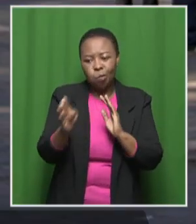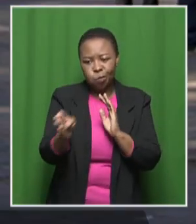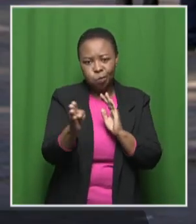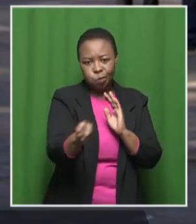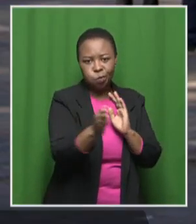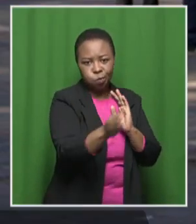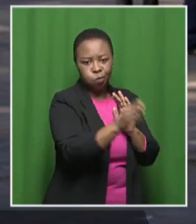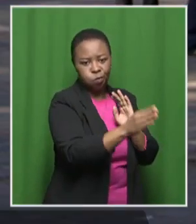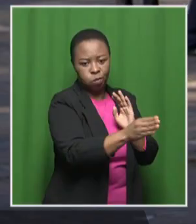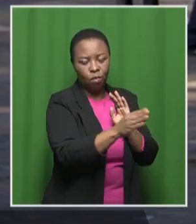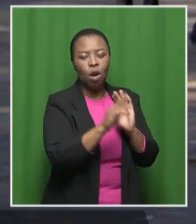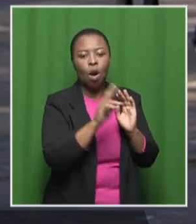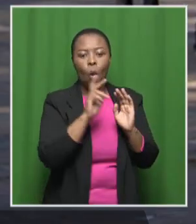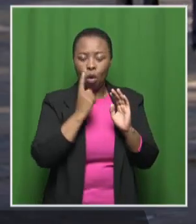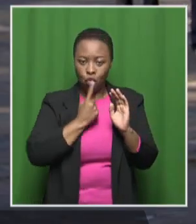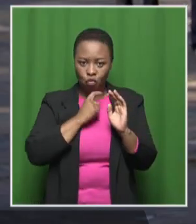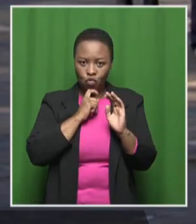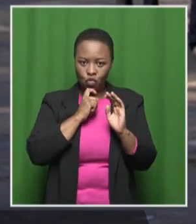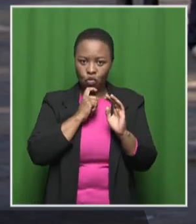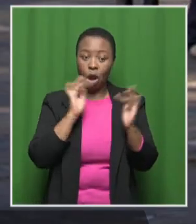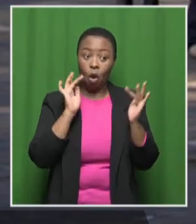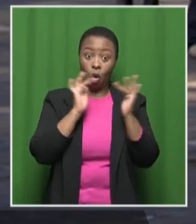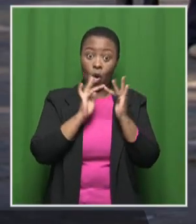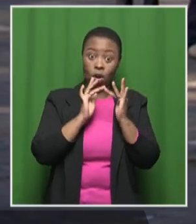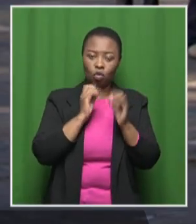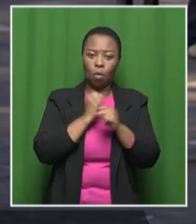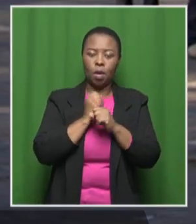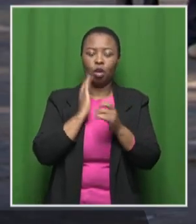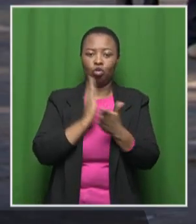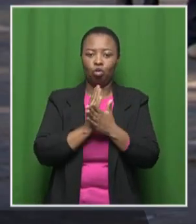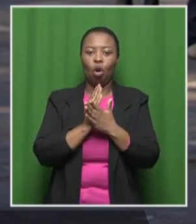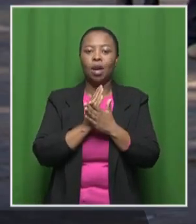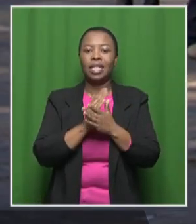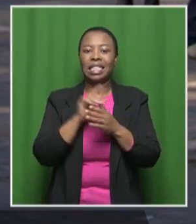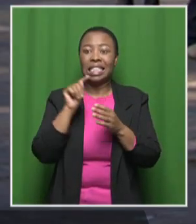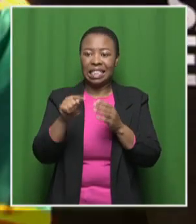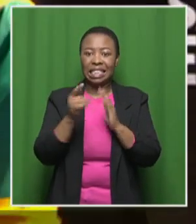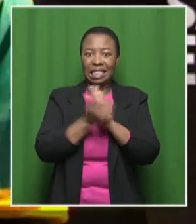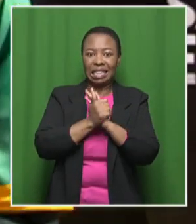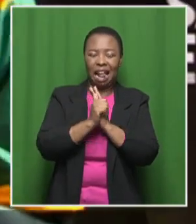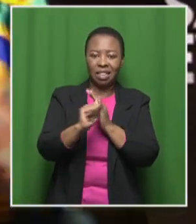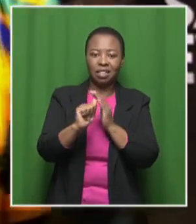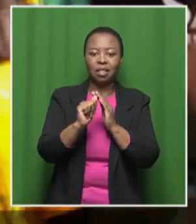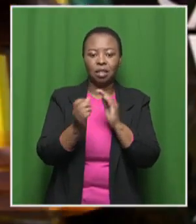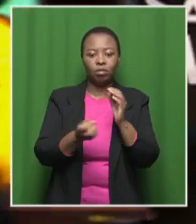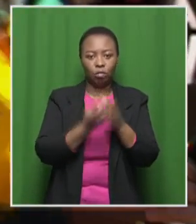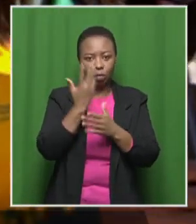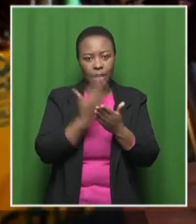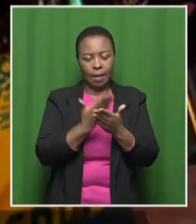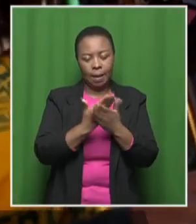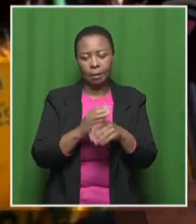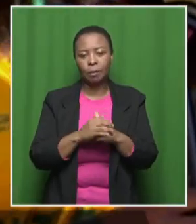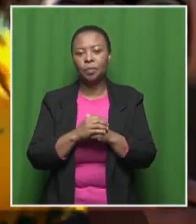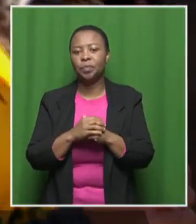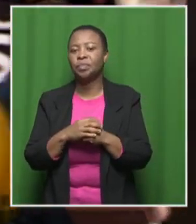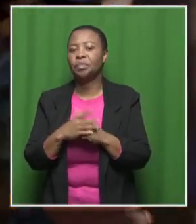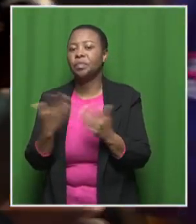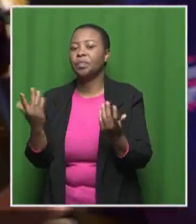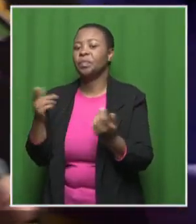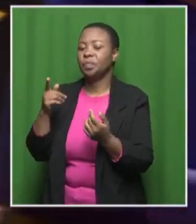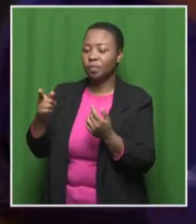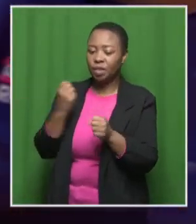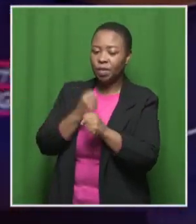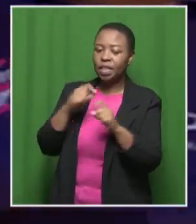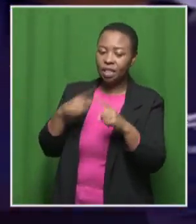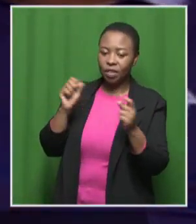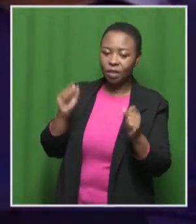use our connected selves to be able to unearth this marginalized talent. It does make all the difference in the world. Let me bring you in, Sarah. You're